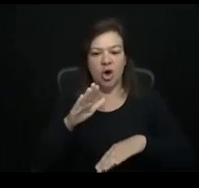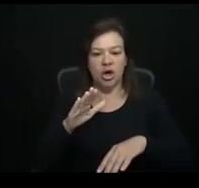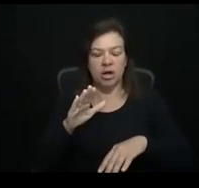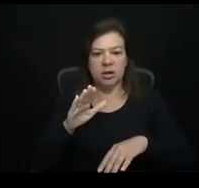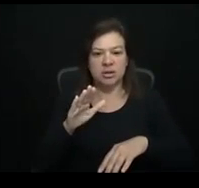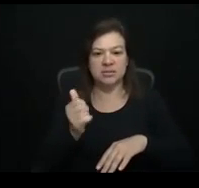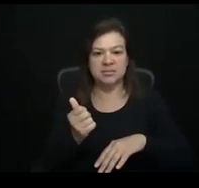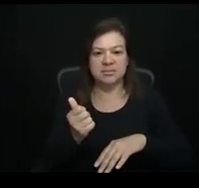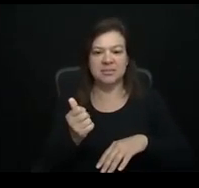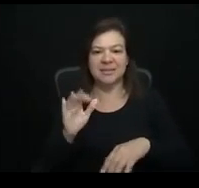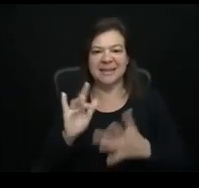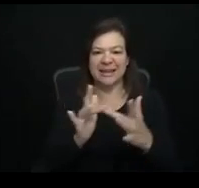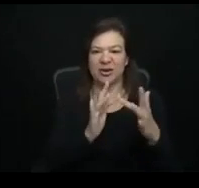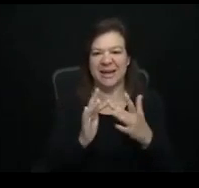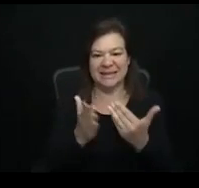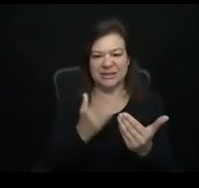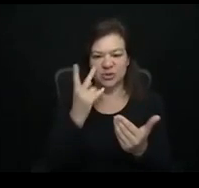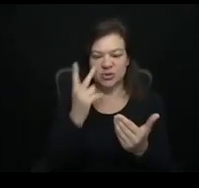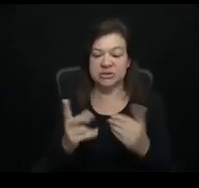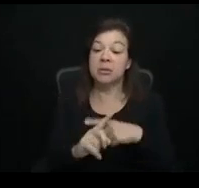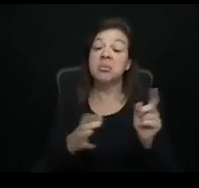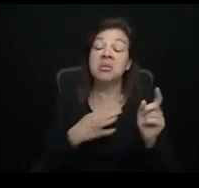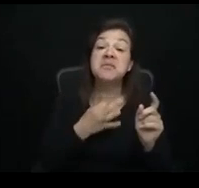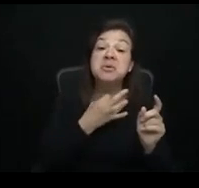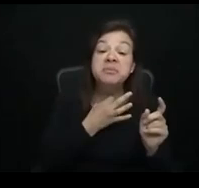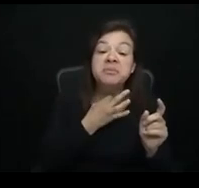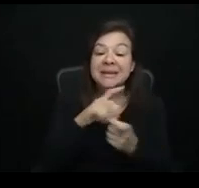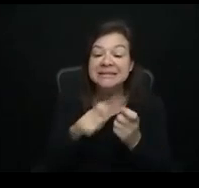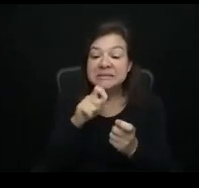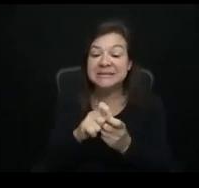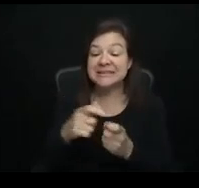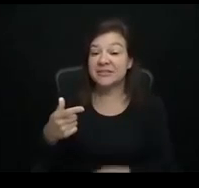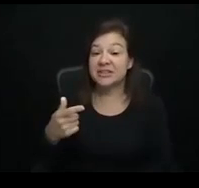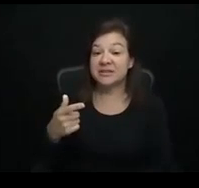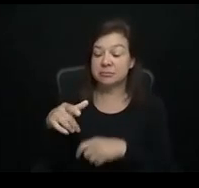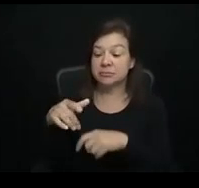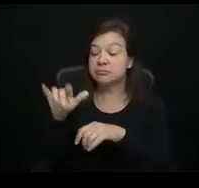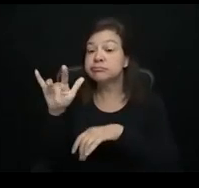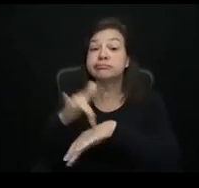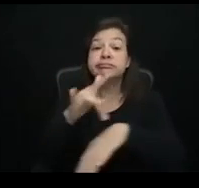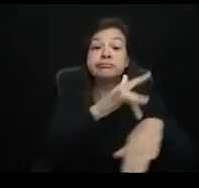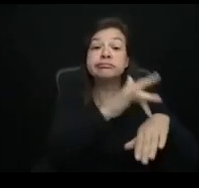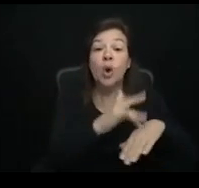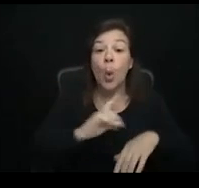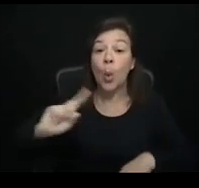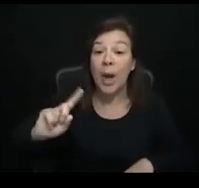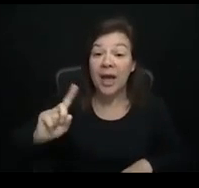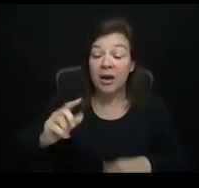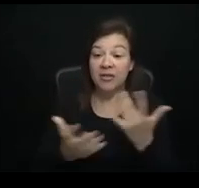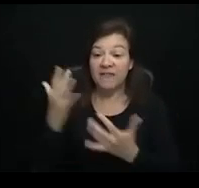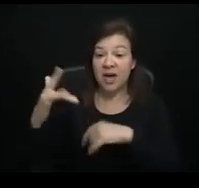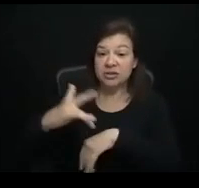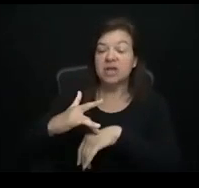several places on the internet. But if you're interested in specific geographic areas and whether the fire reached it, that would be the map to